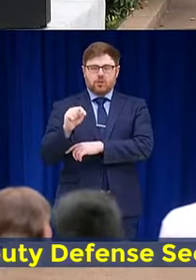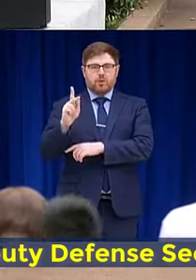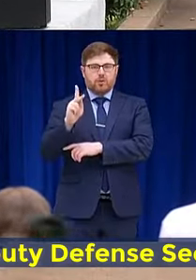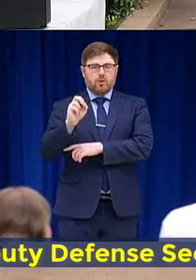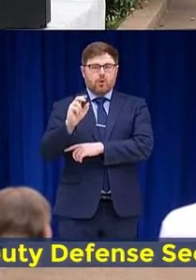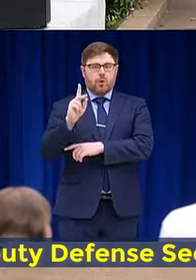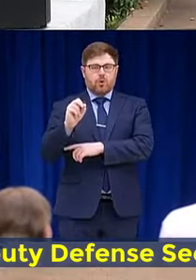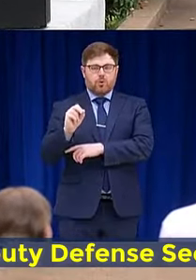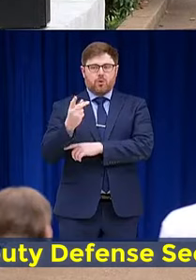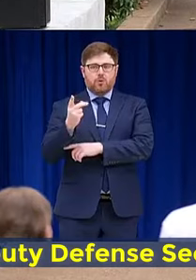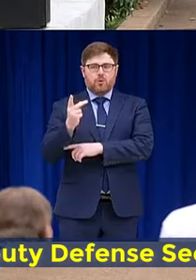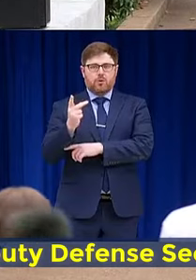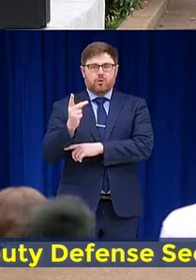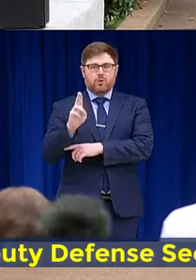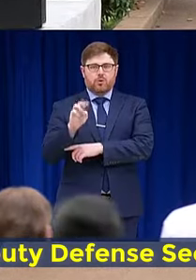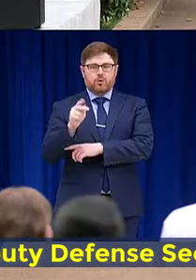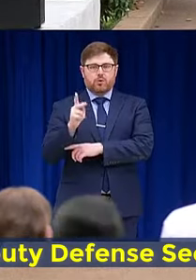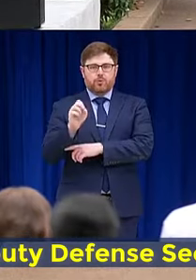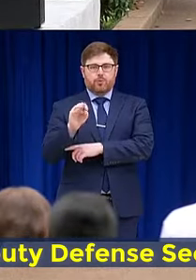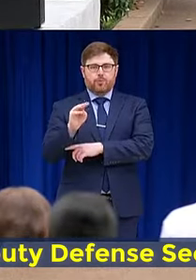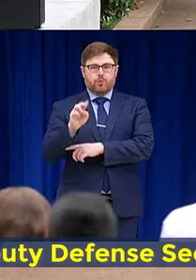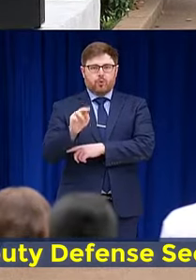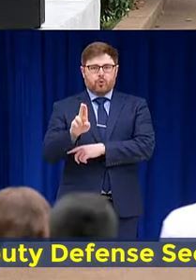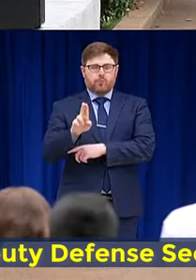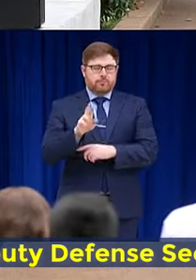Operation Support Squadron.